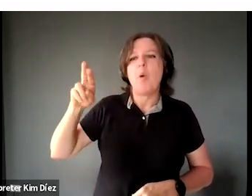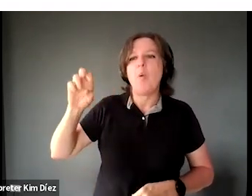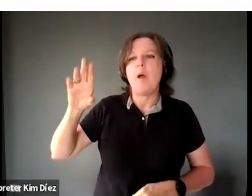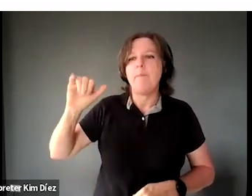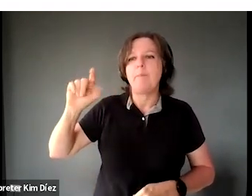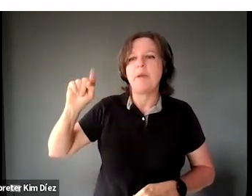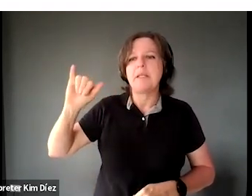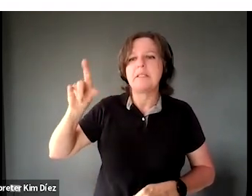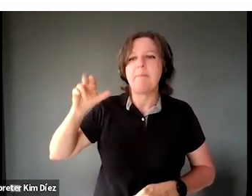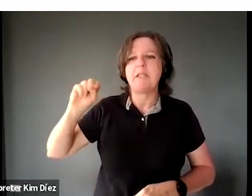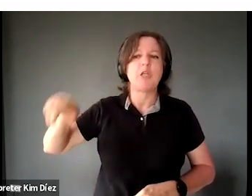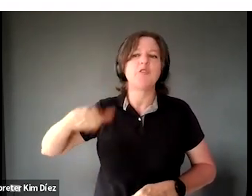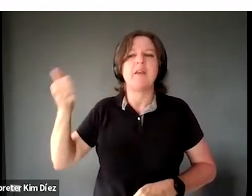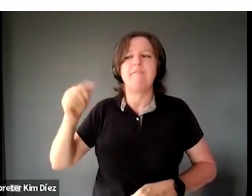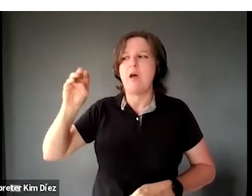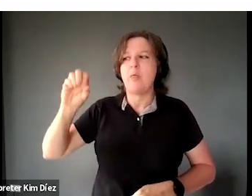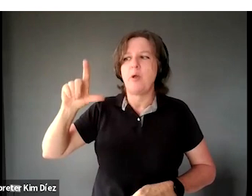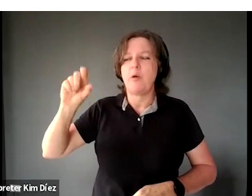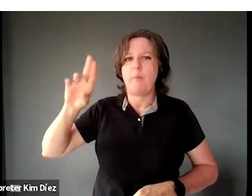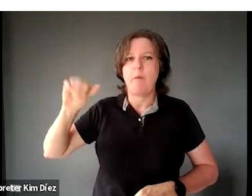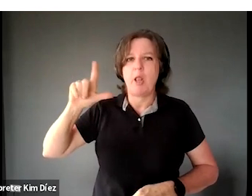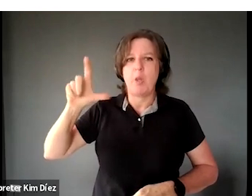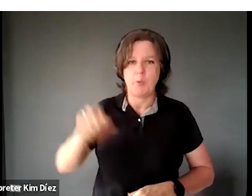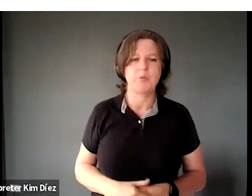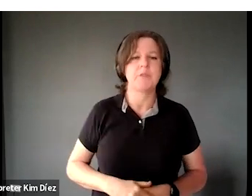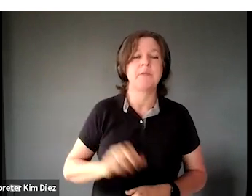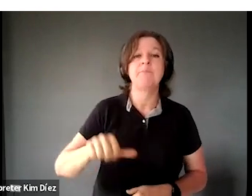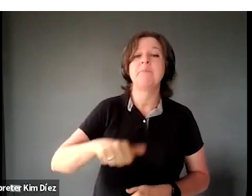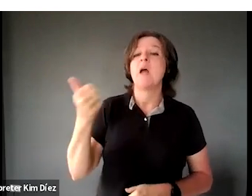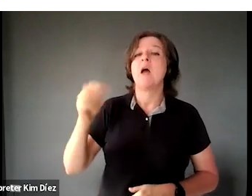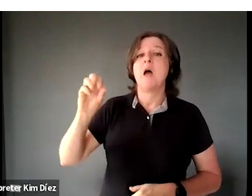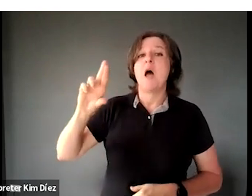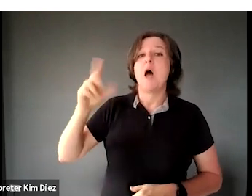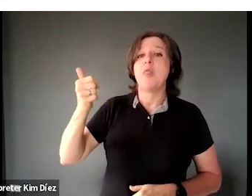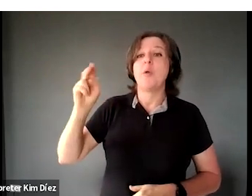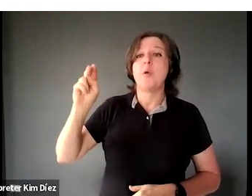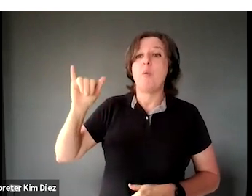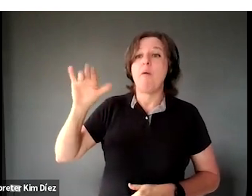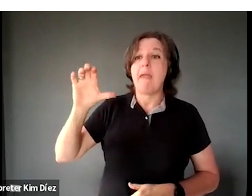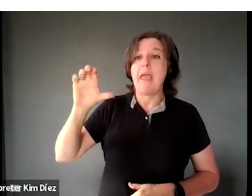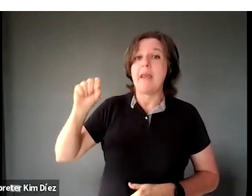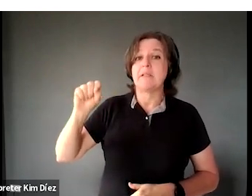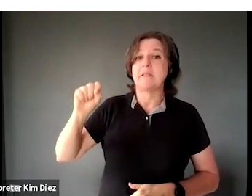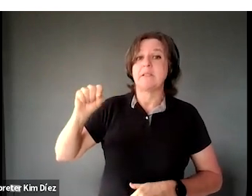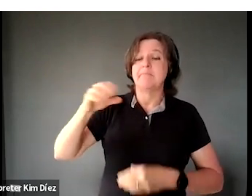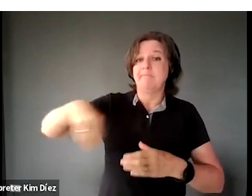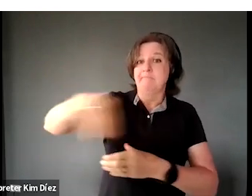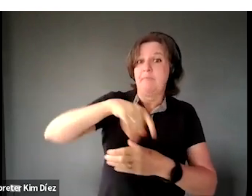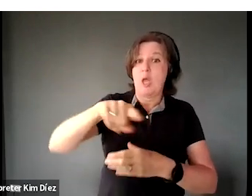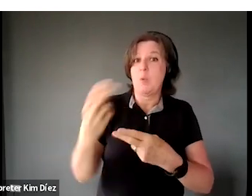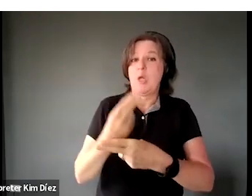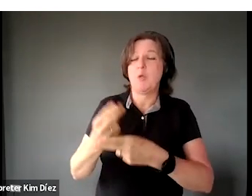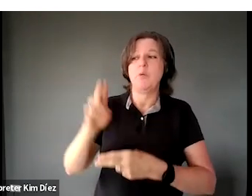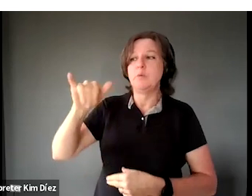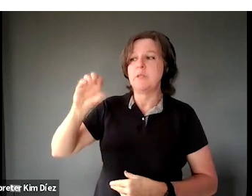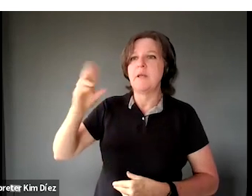is, co-precipitation of some molecules. Now, there's other organic amendments that can be implemented